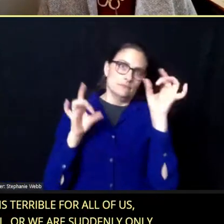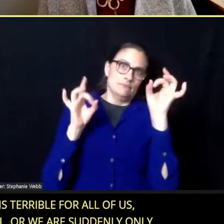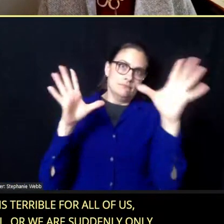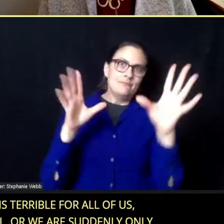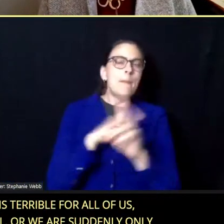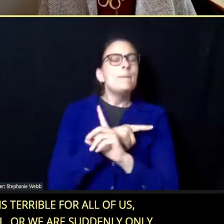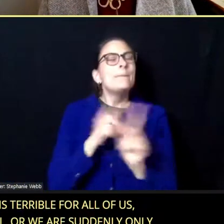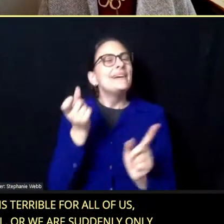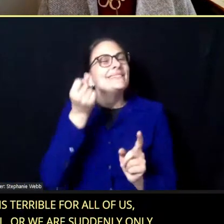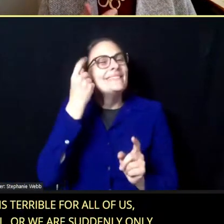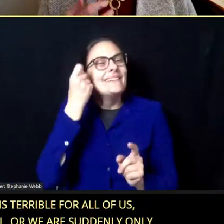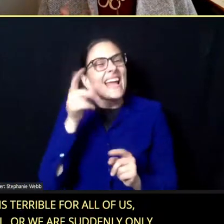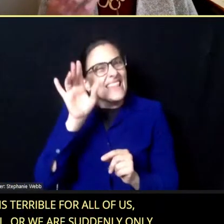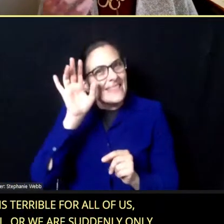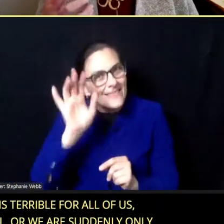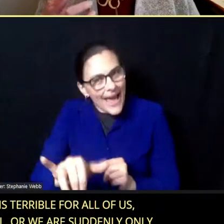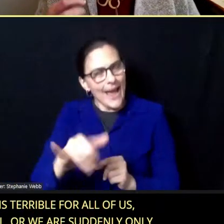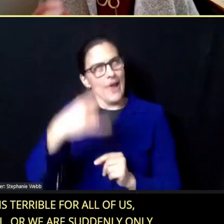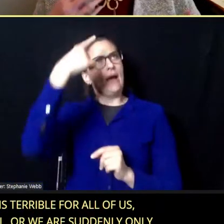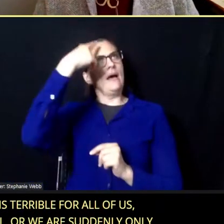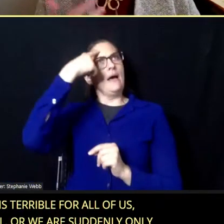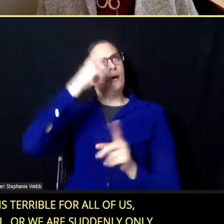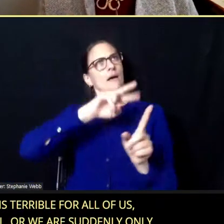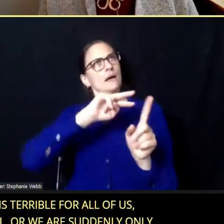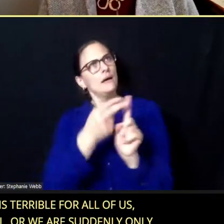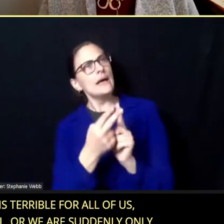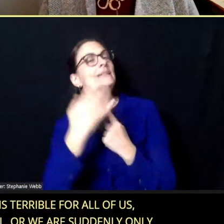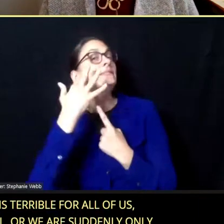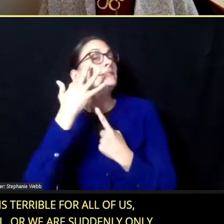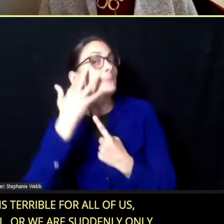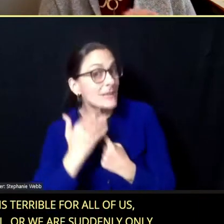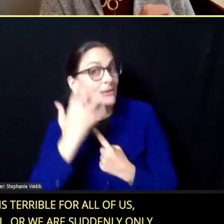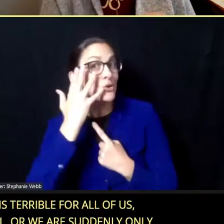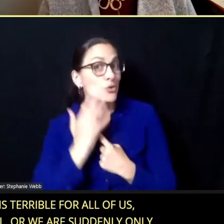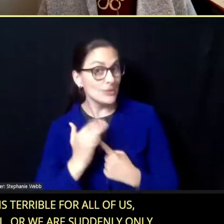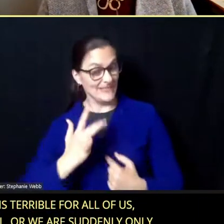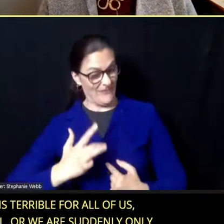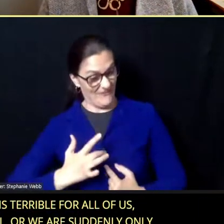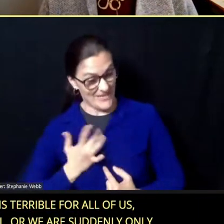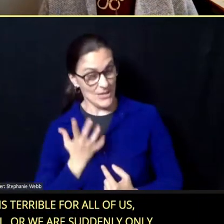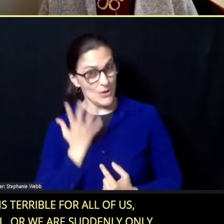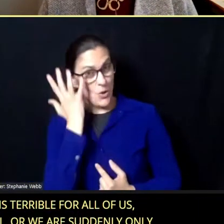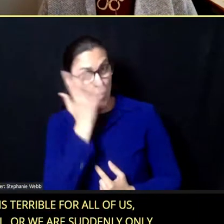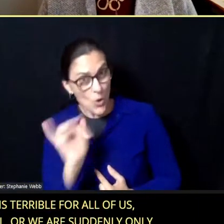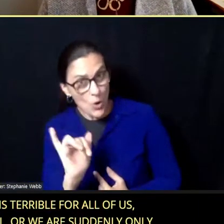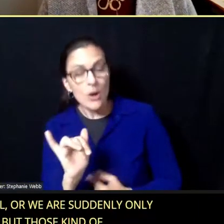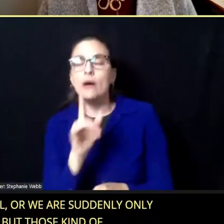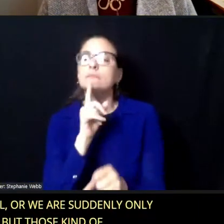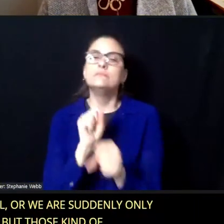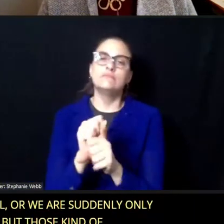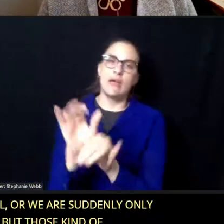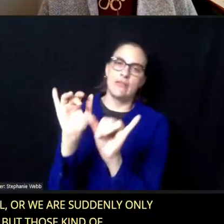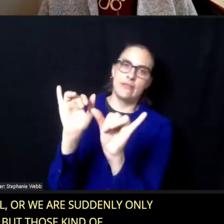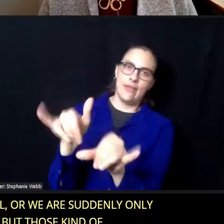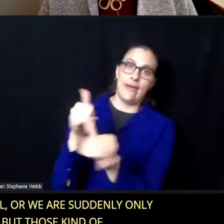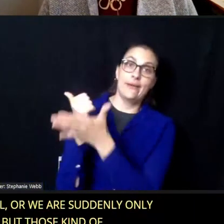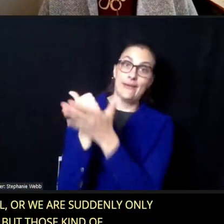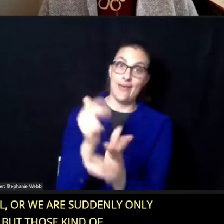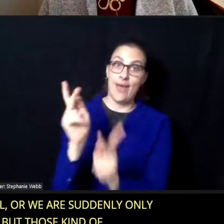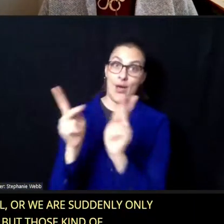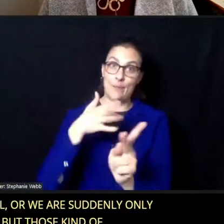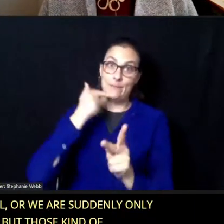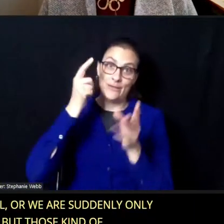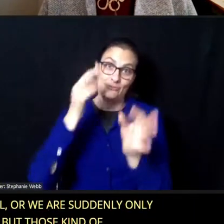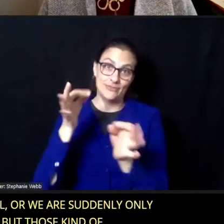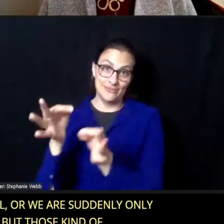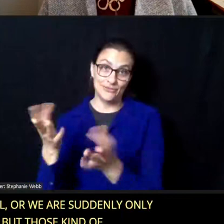experientially oriented factors can be really important to help people make decisions. Thank you. Yeah,